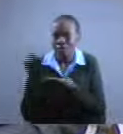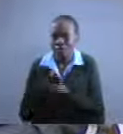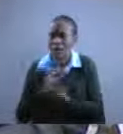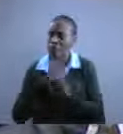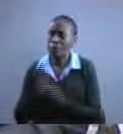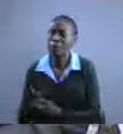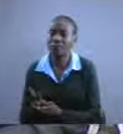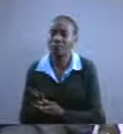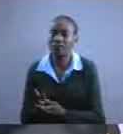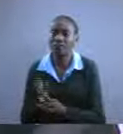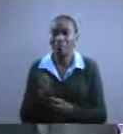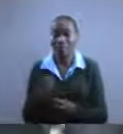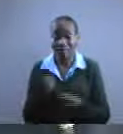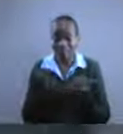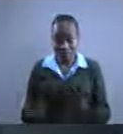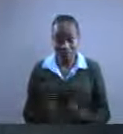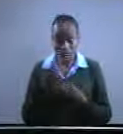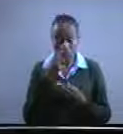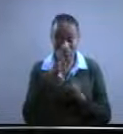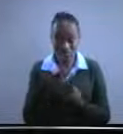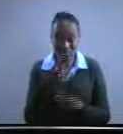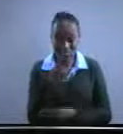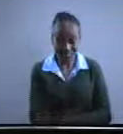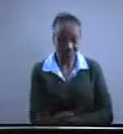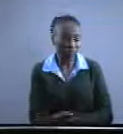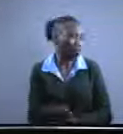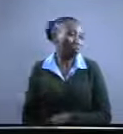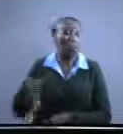have not seen that report.